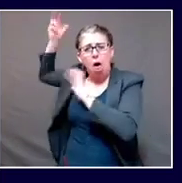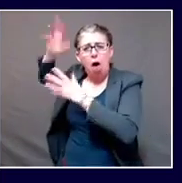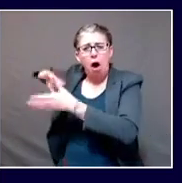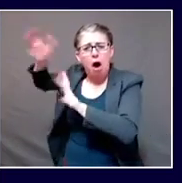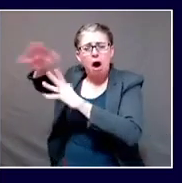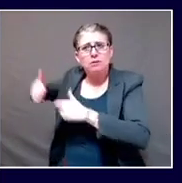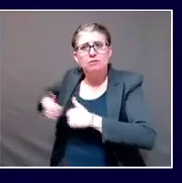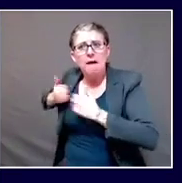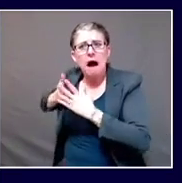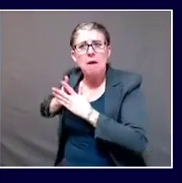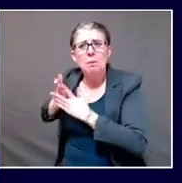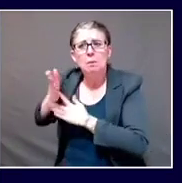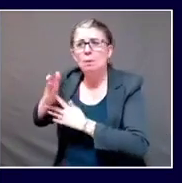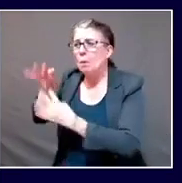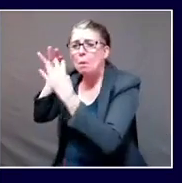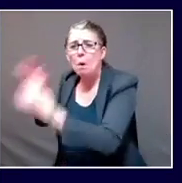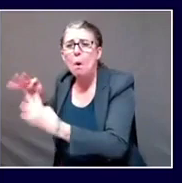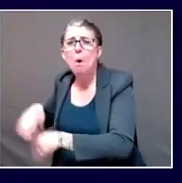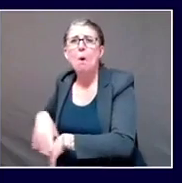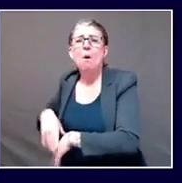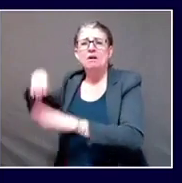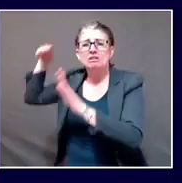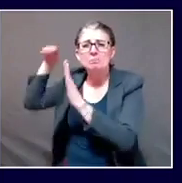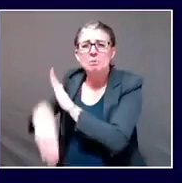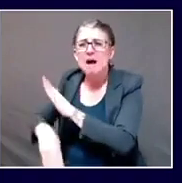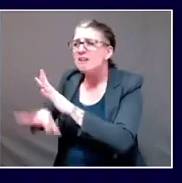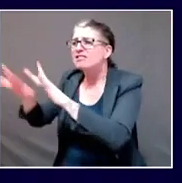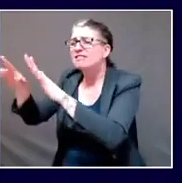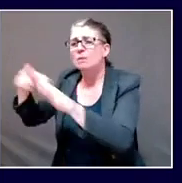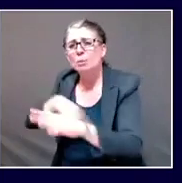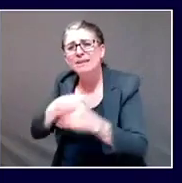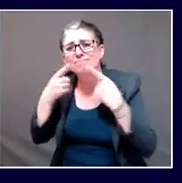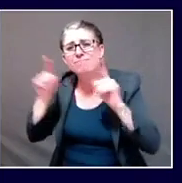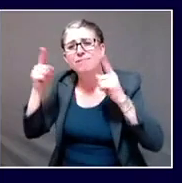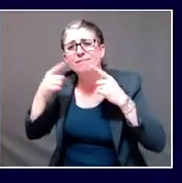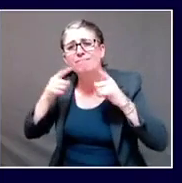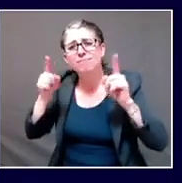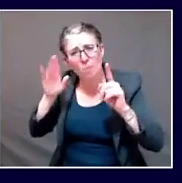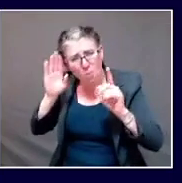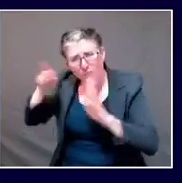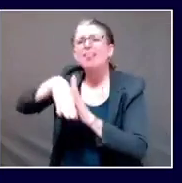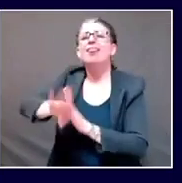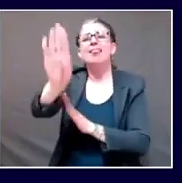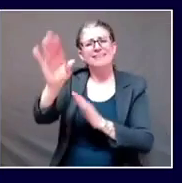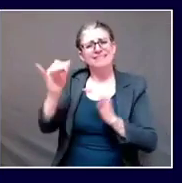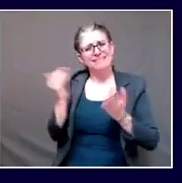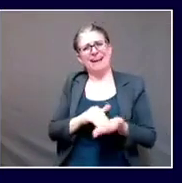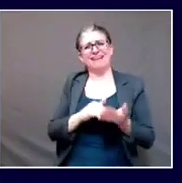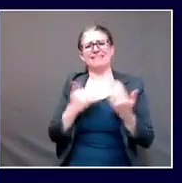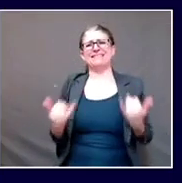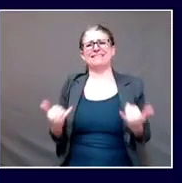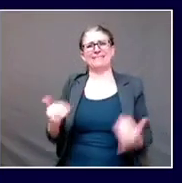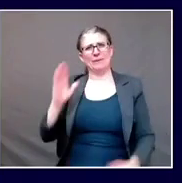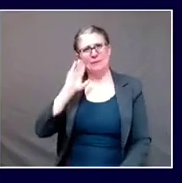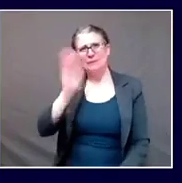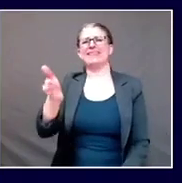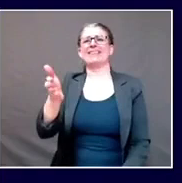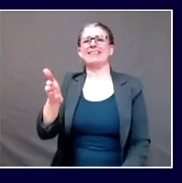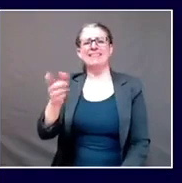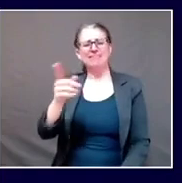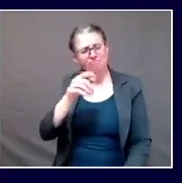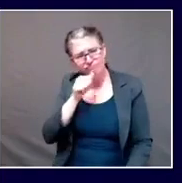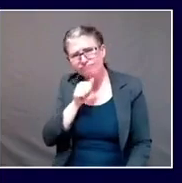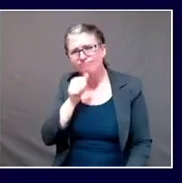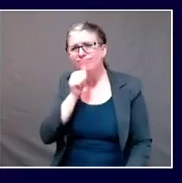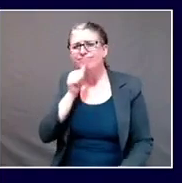best gift we can receive is health. And now, as in times past, we will keep the faith in our communities and in